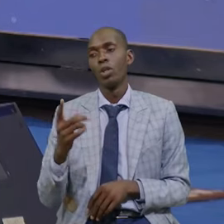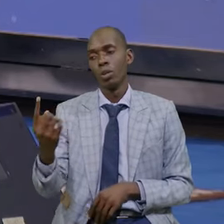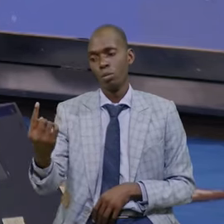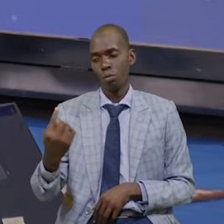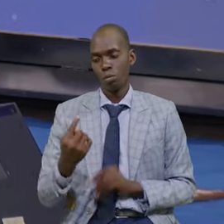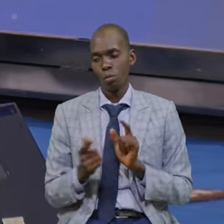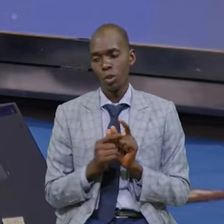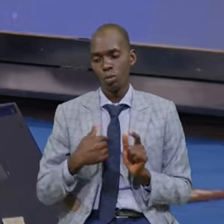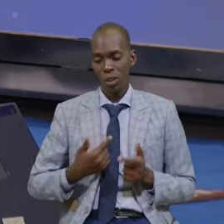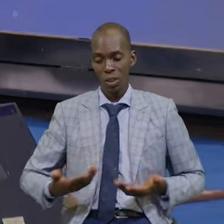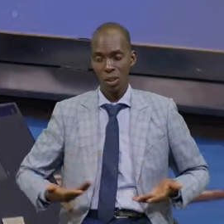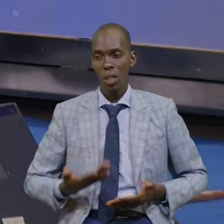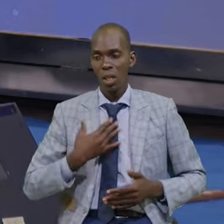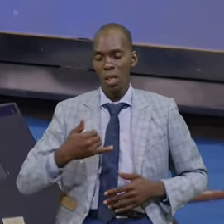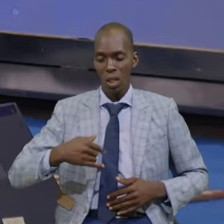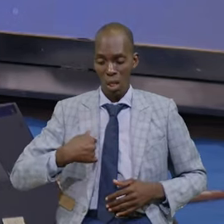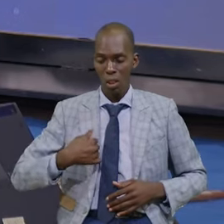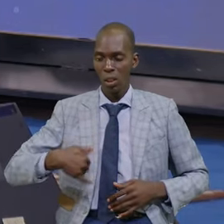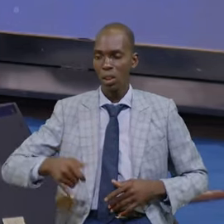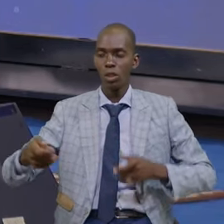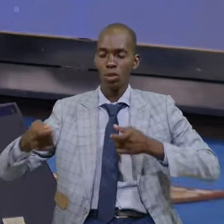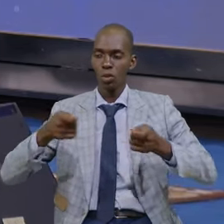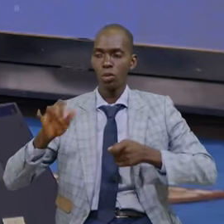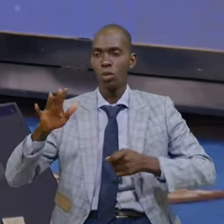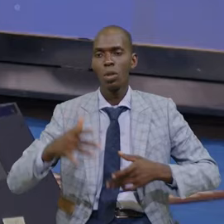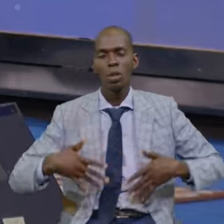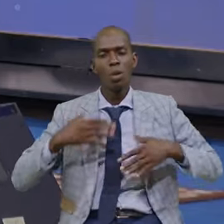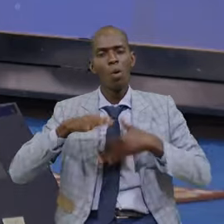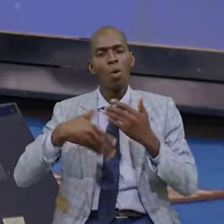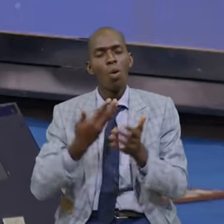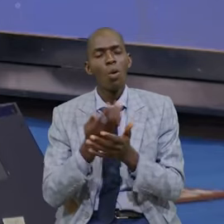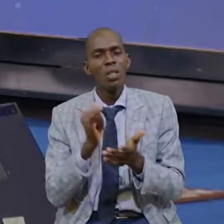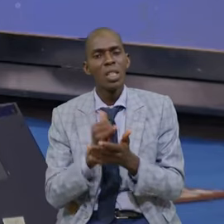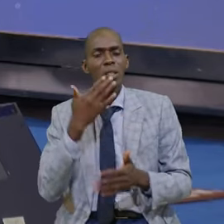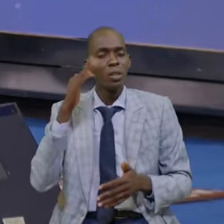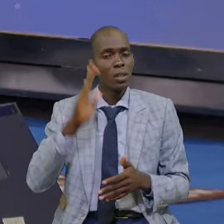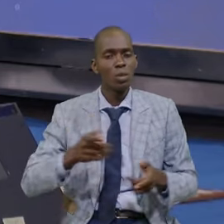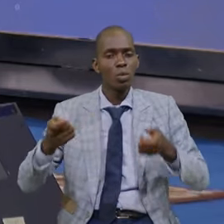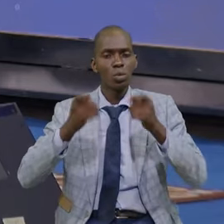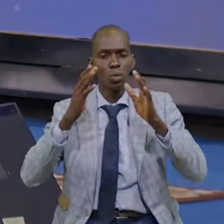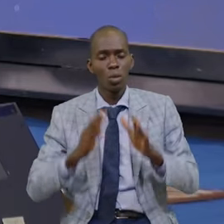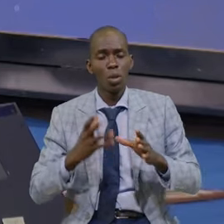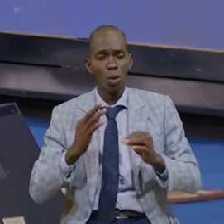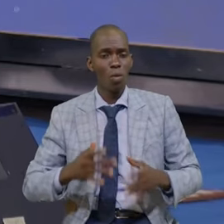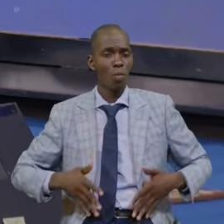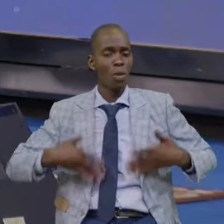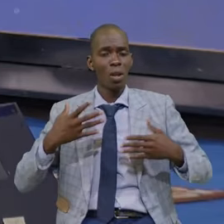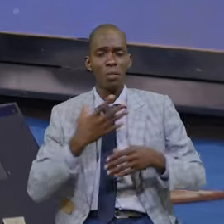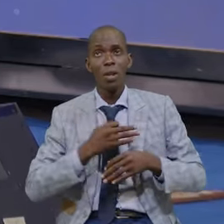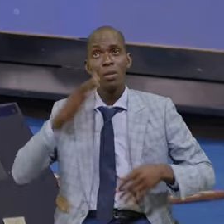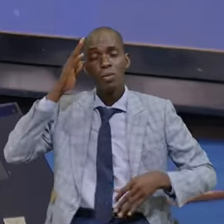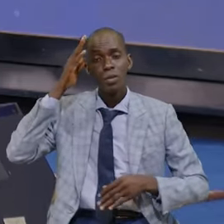I still control your life. All those evil controllers of life and destiny, they